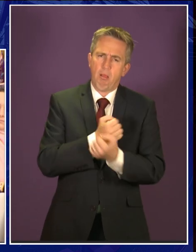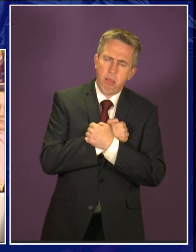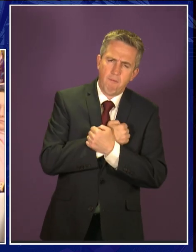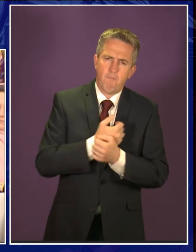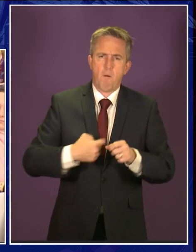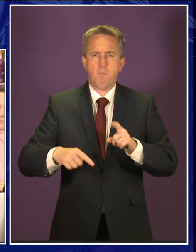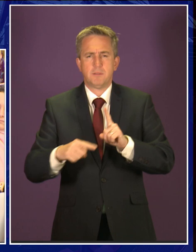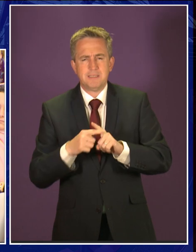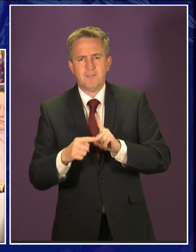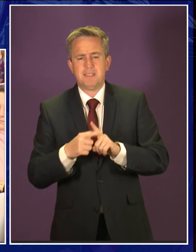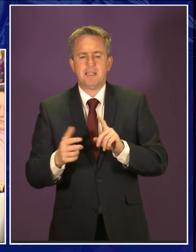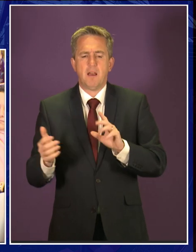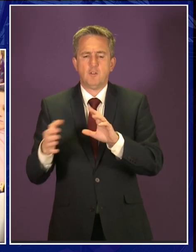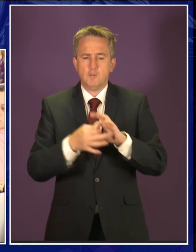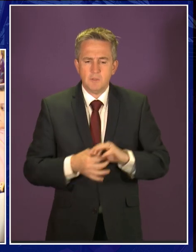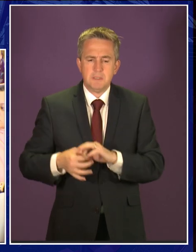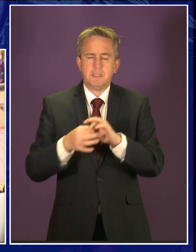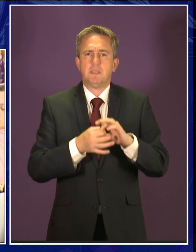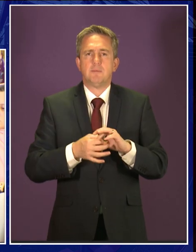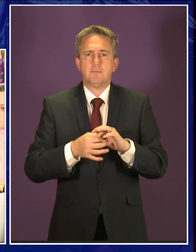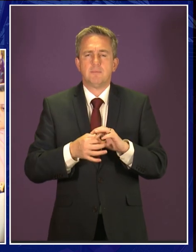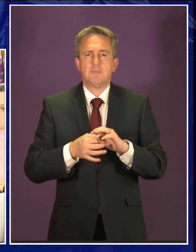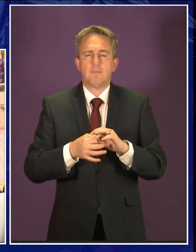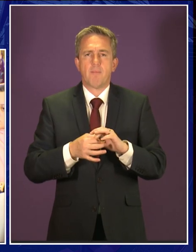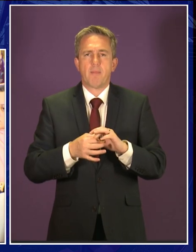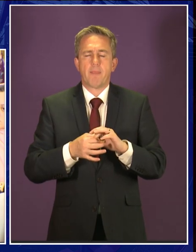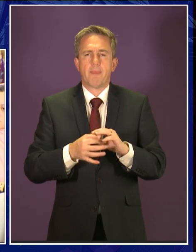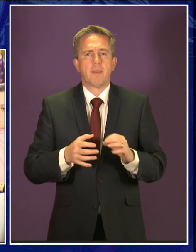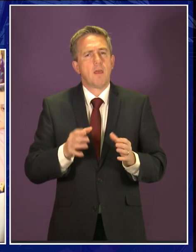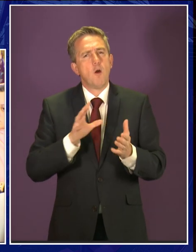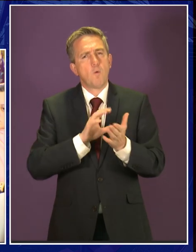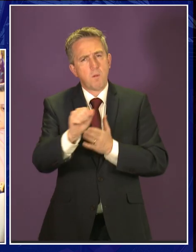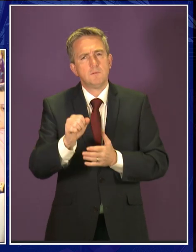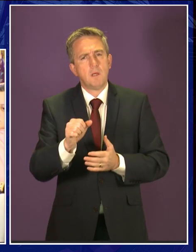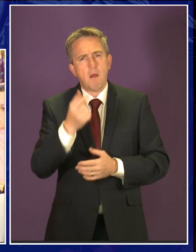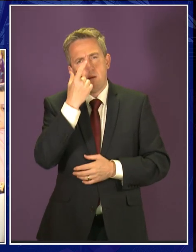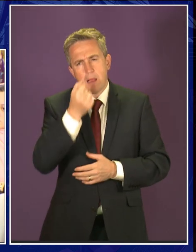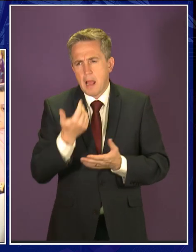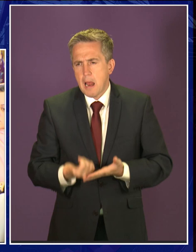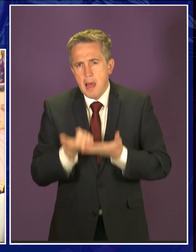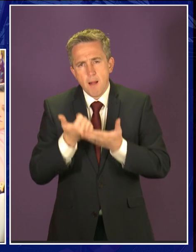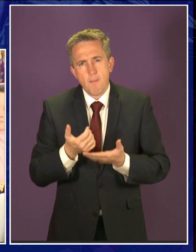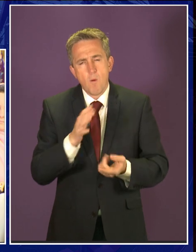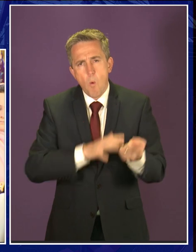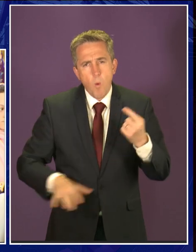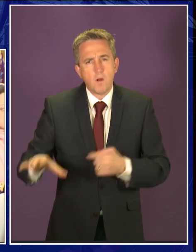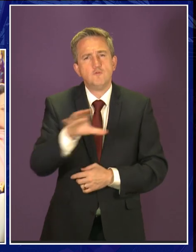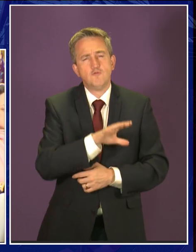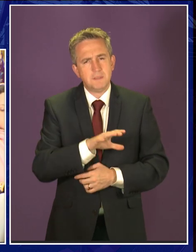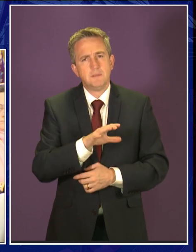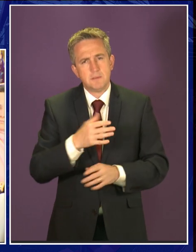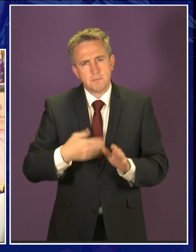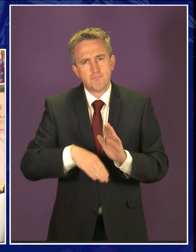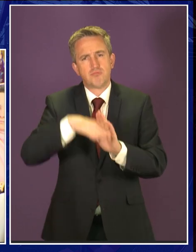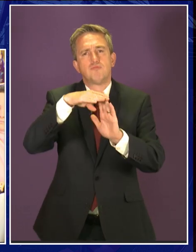unity. And I believe culture as a whole can do that for all of us. And so as